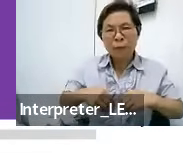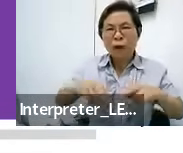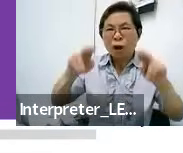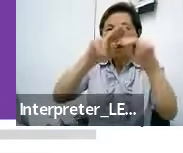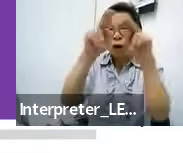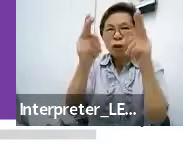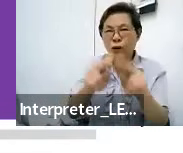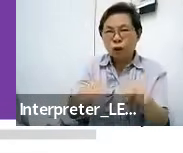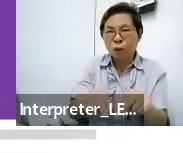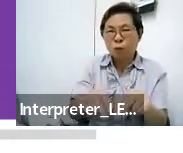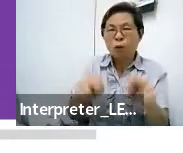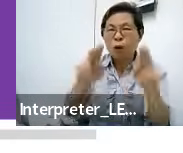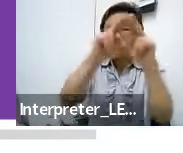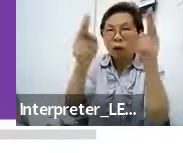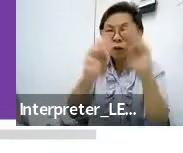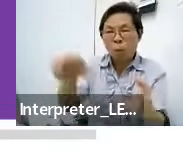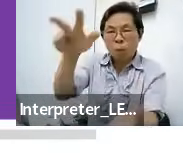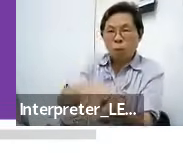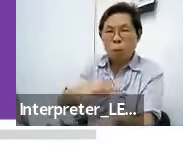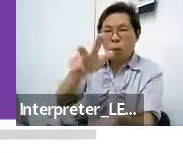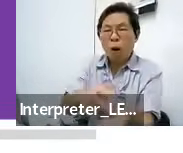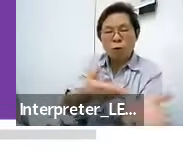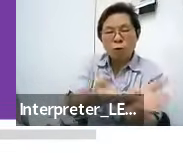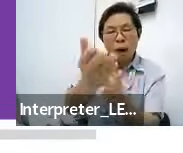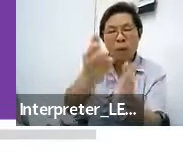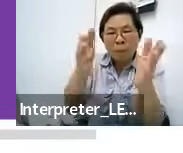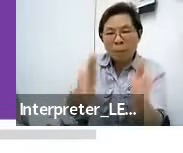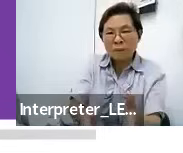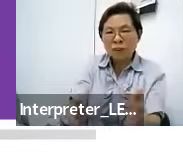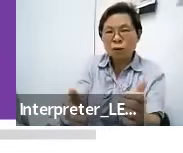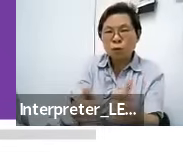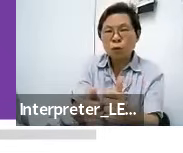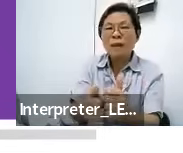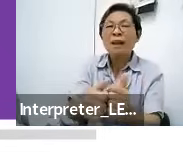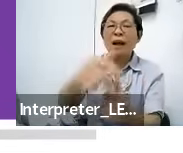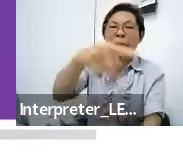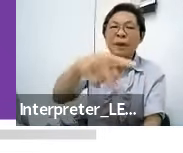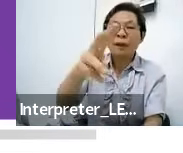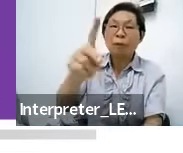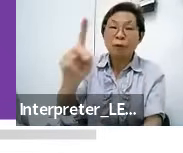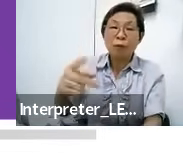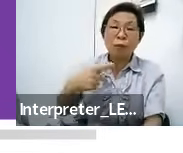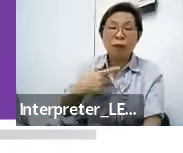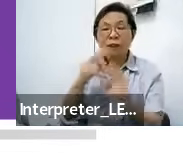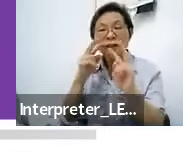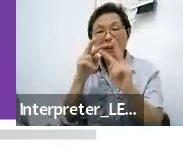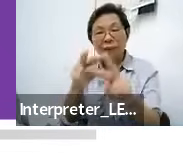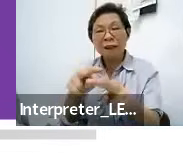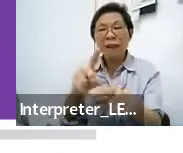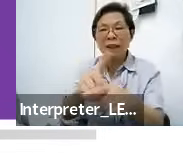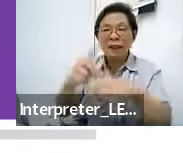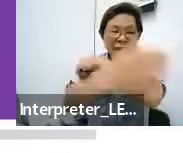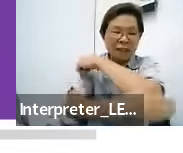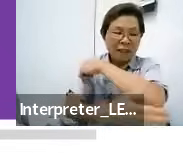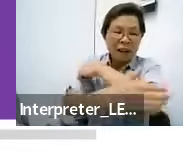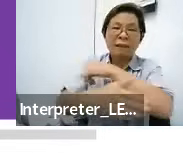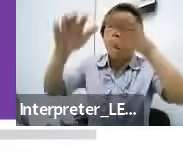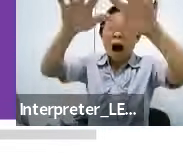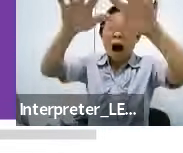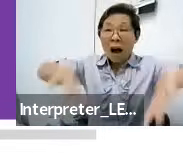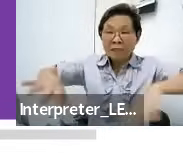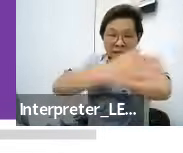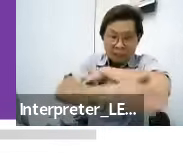Nations Convention on Rights of Persons with Disabilities. So we can see that in Asian country, there are